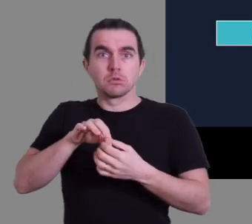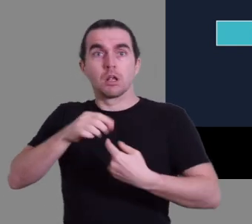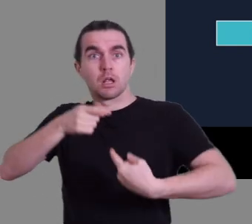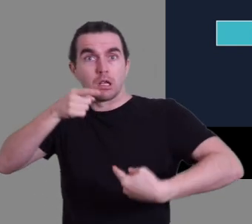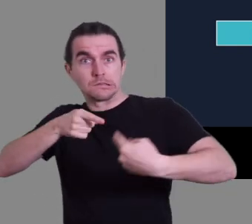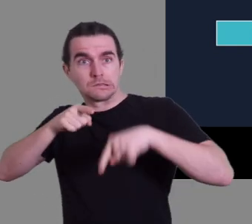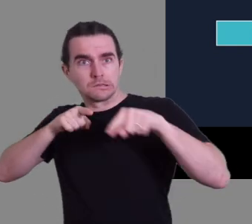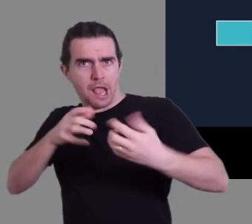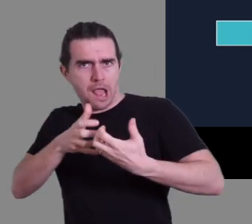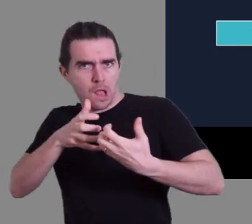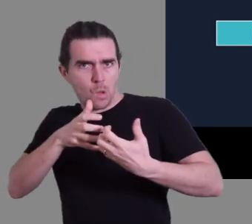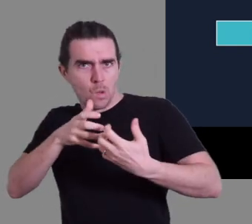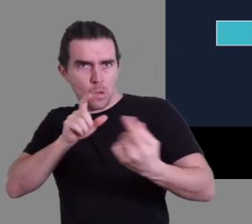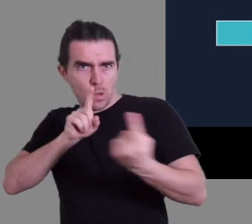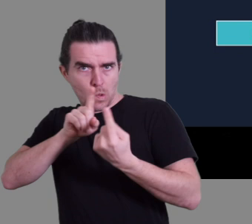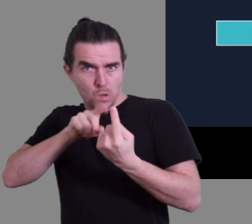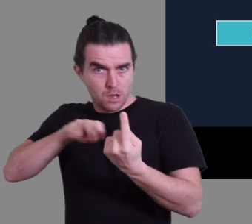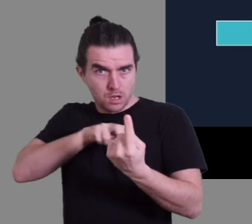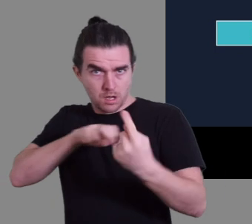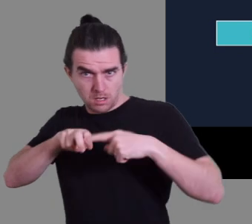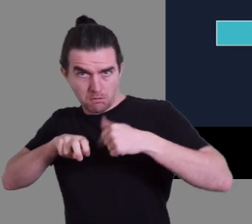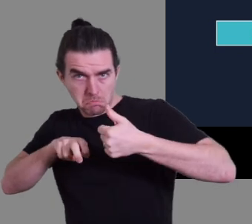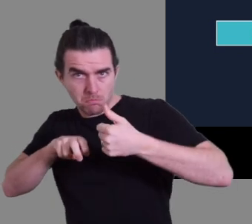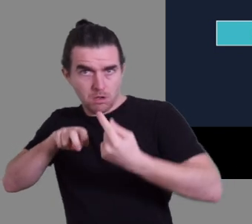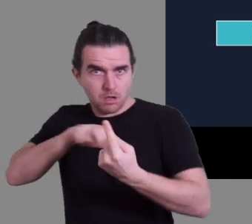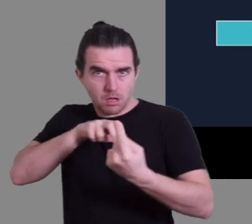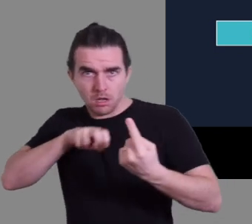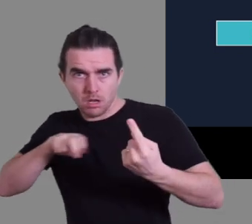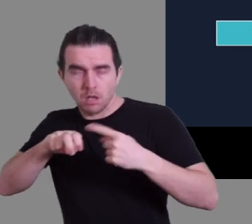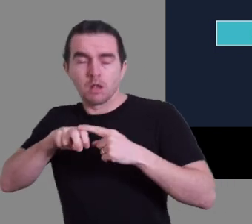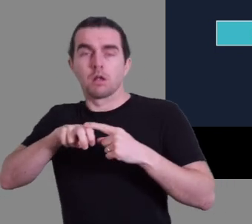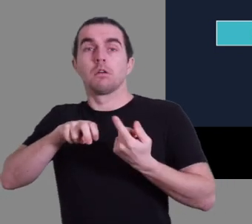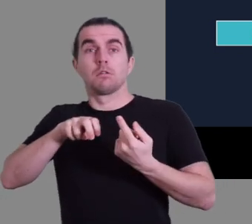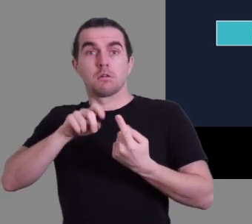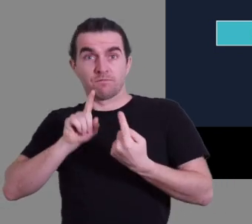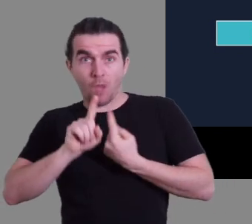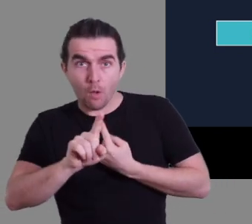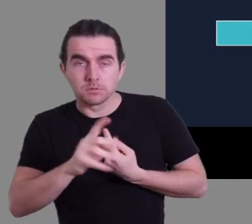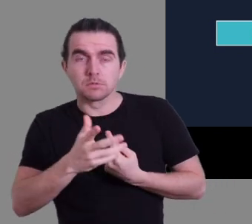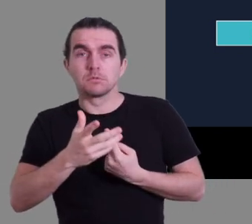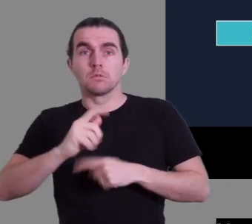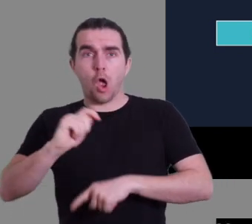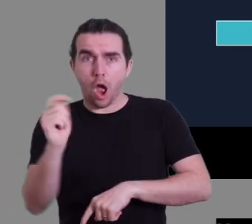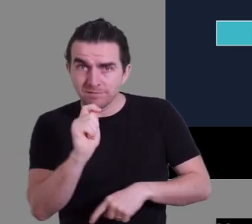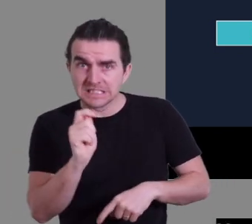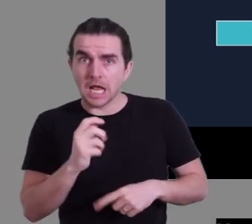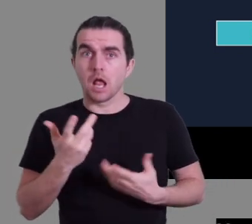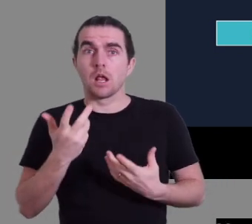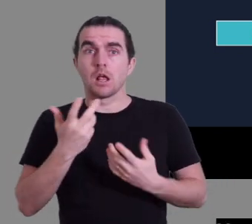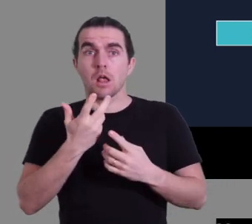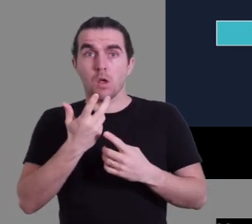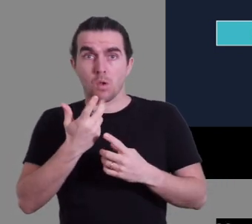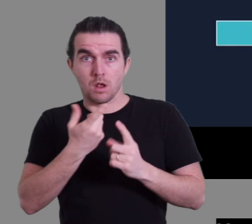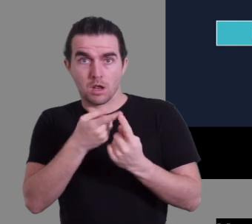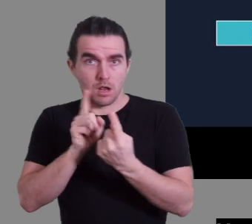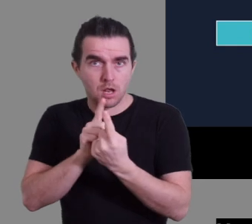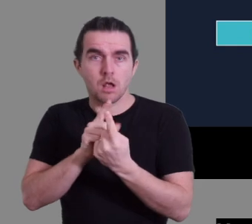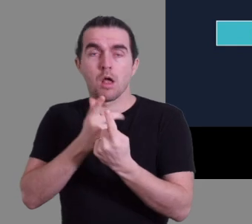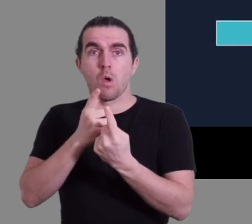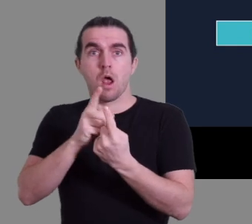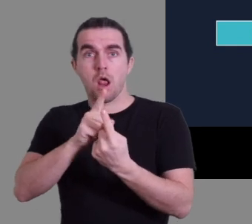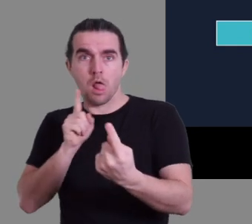to his opponent? And if it was a forward, is he offside? Is he blindside? Has he got his back to goal? Has he dropped